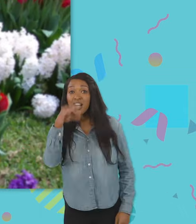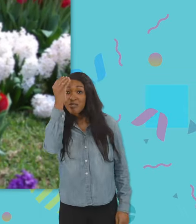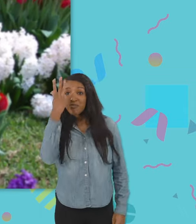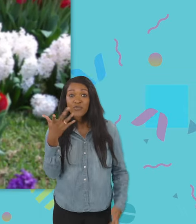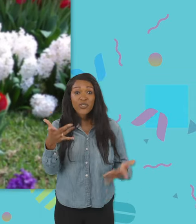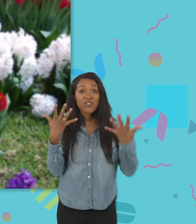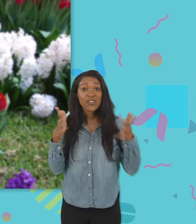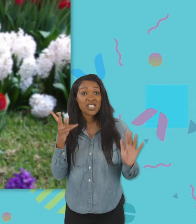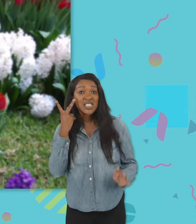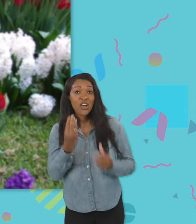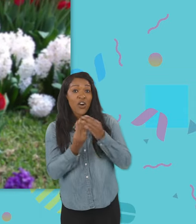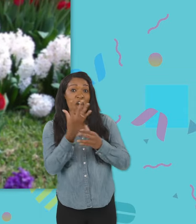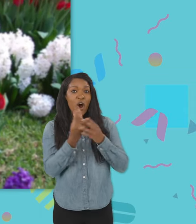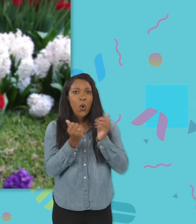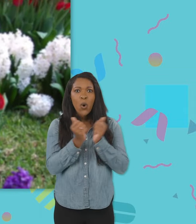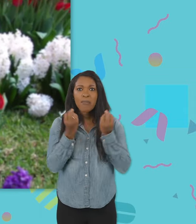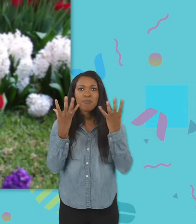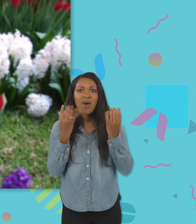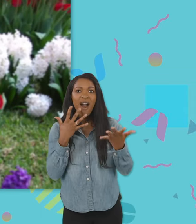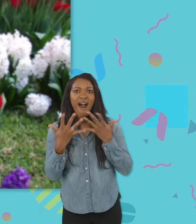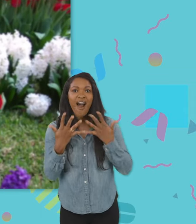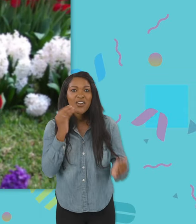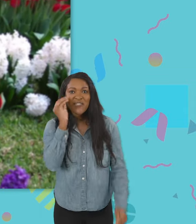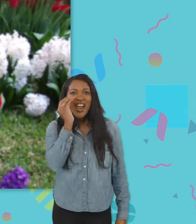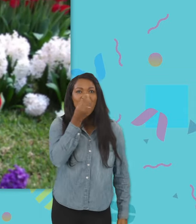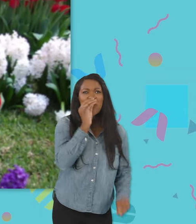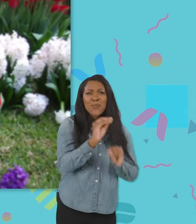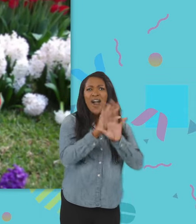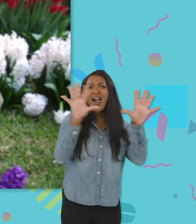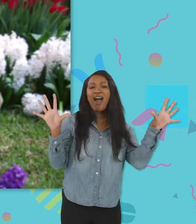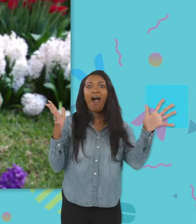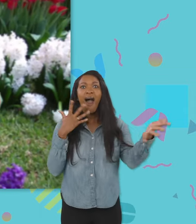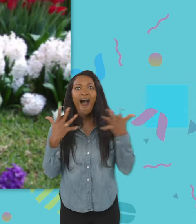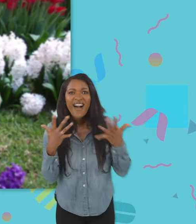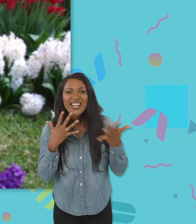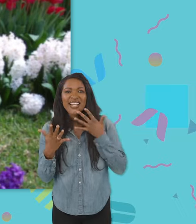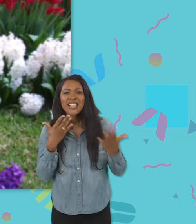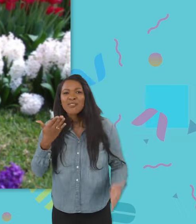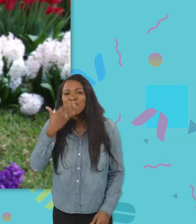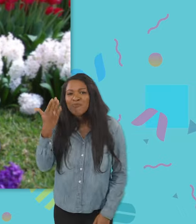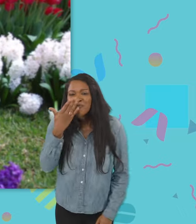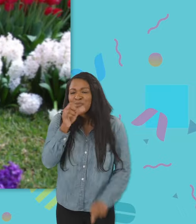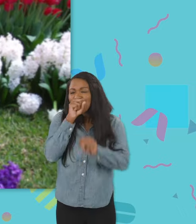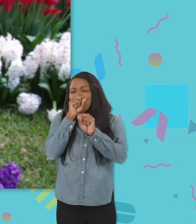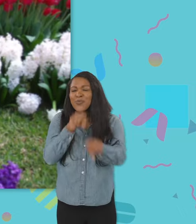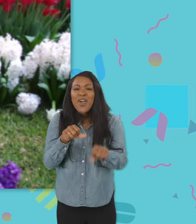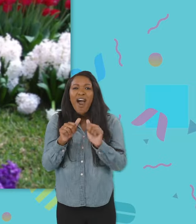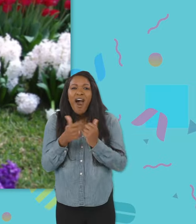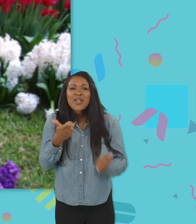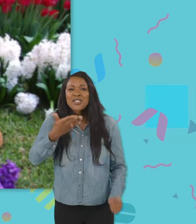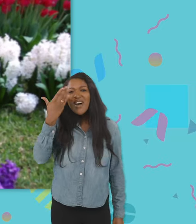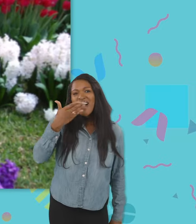Have you ever seen a garden that's full of flowers? It's so bright and colorful. And I